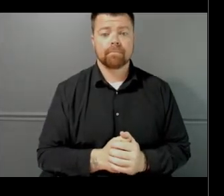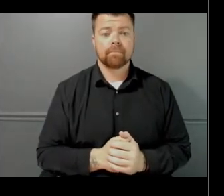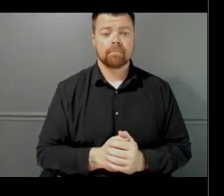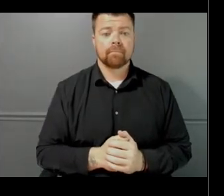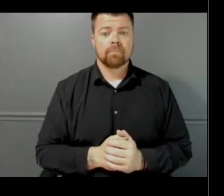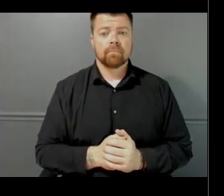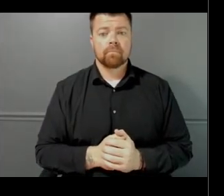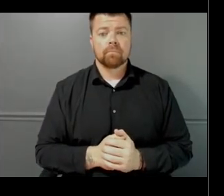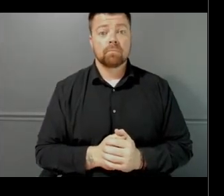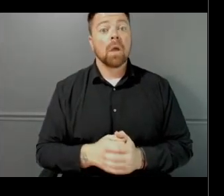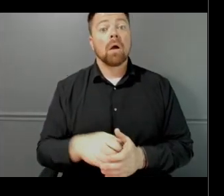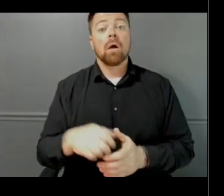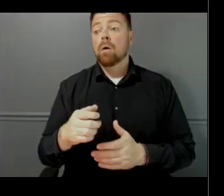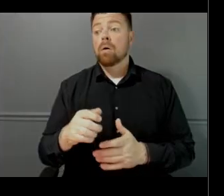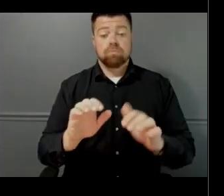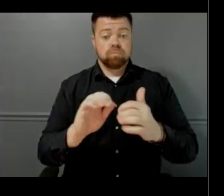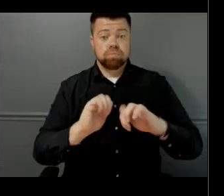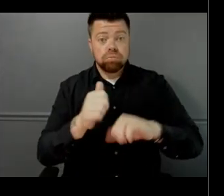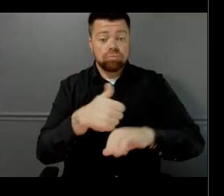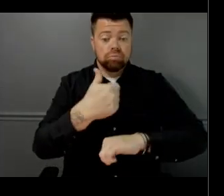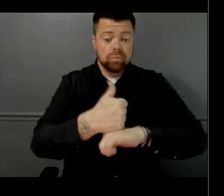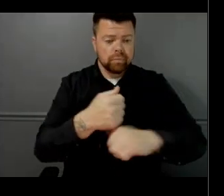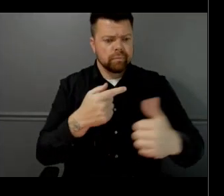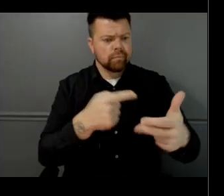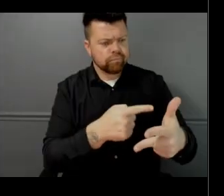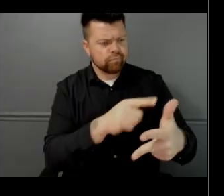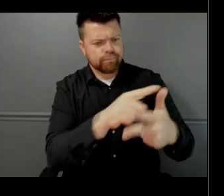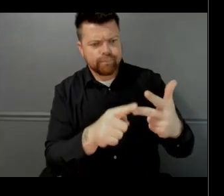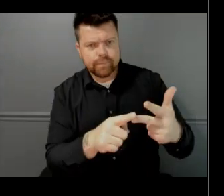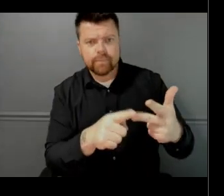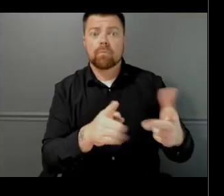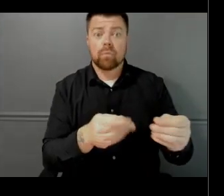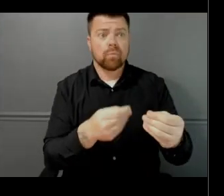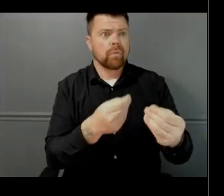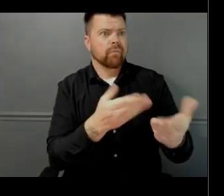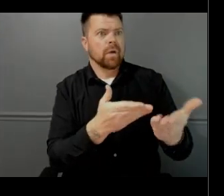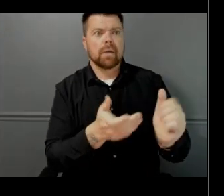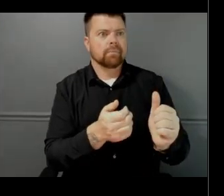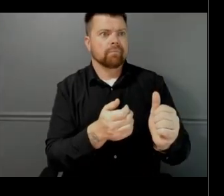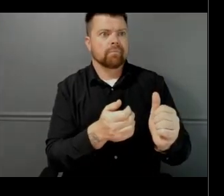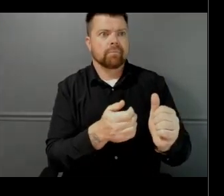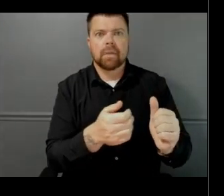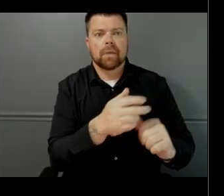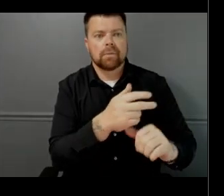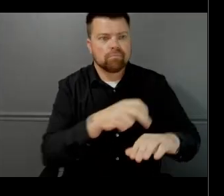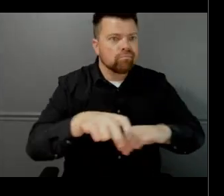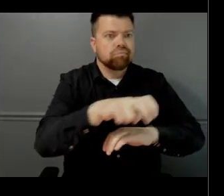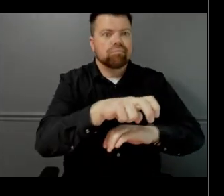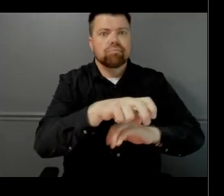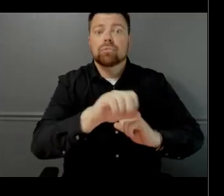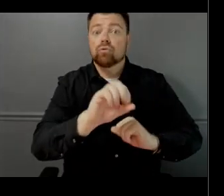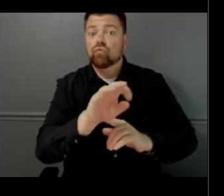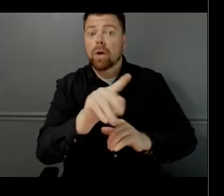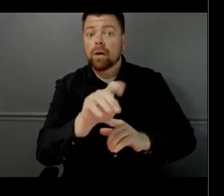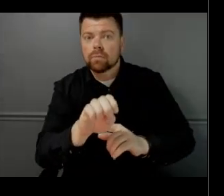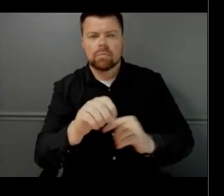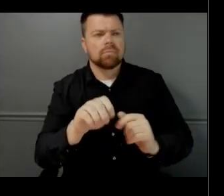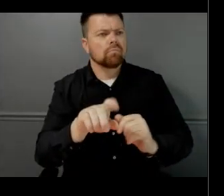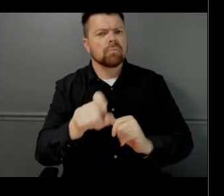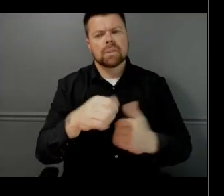On sites that meet the above conditions for providing access by a vehicular route, there must be